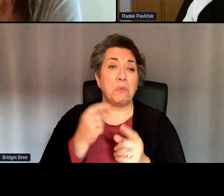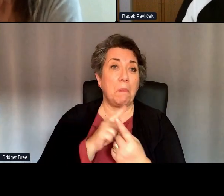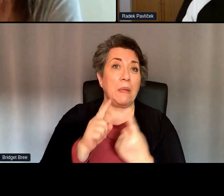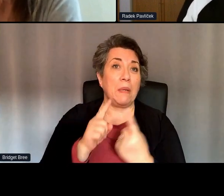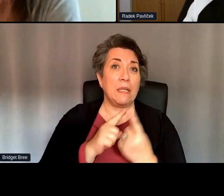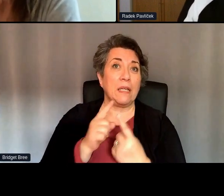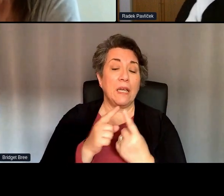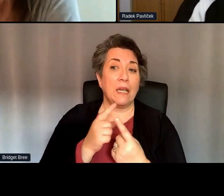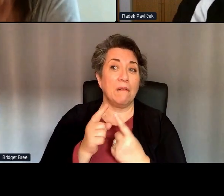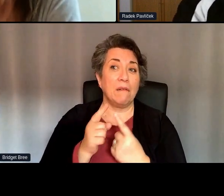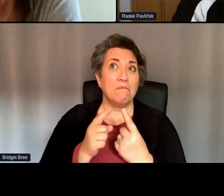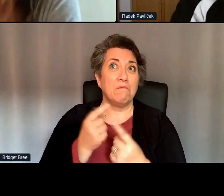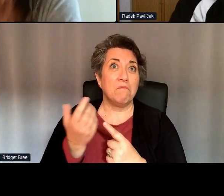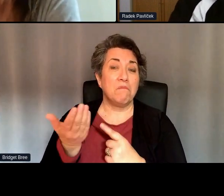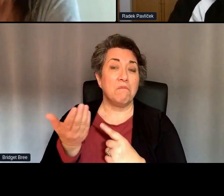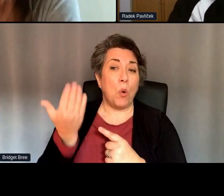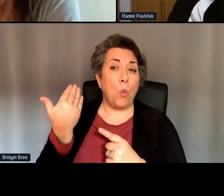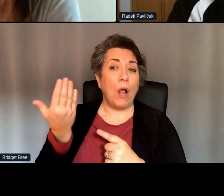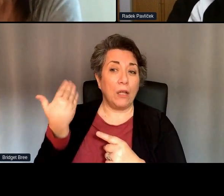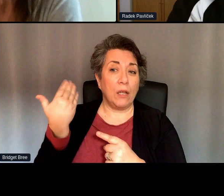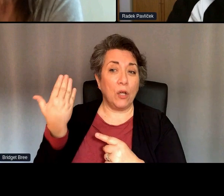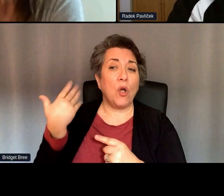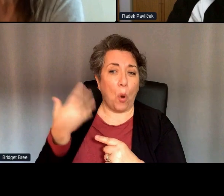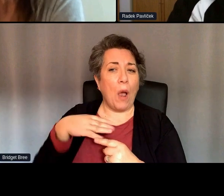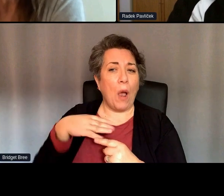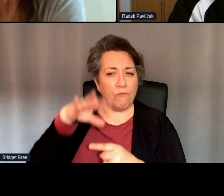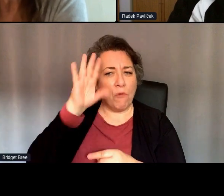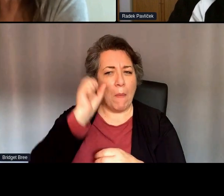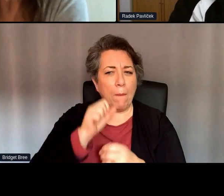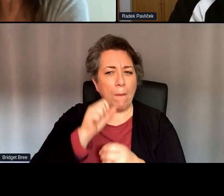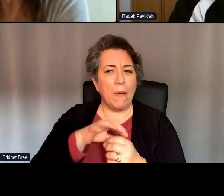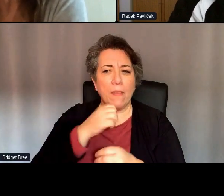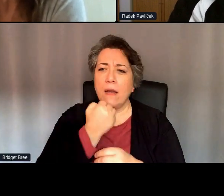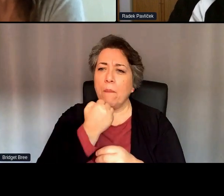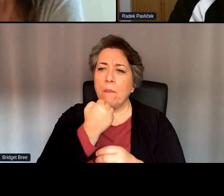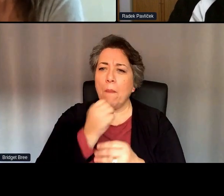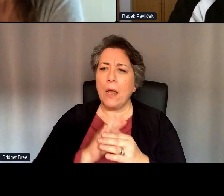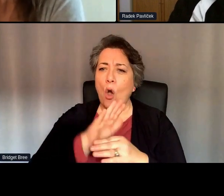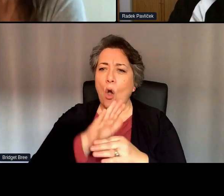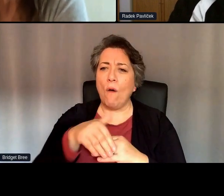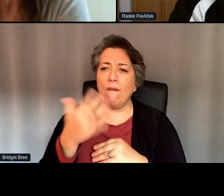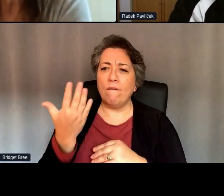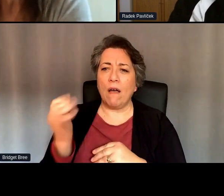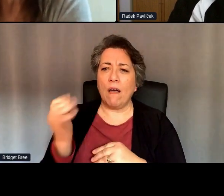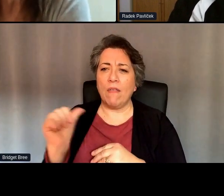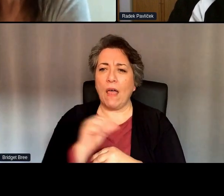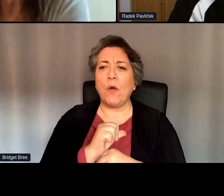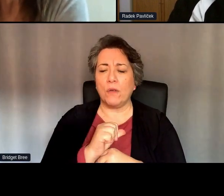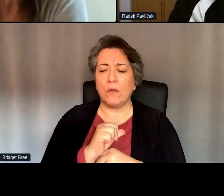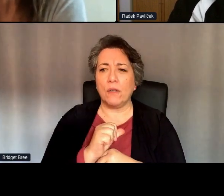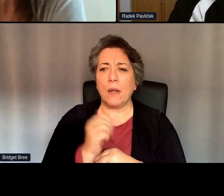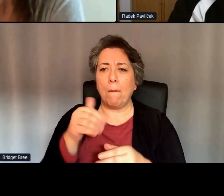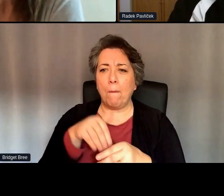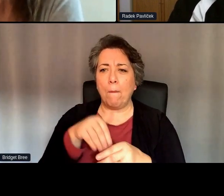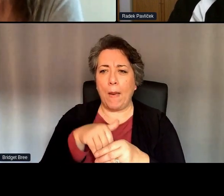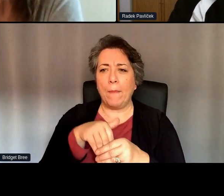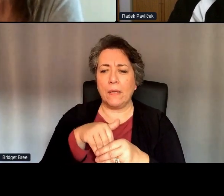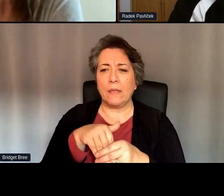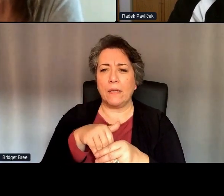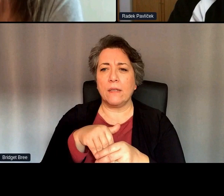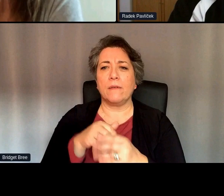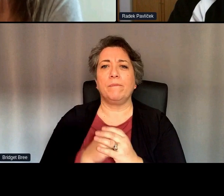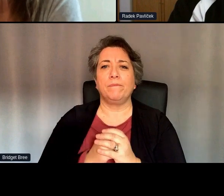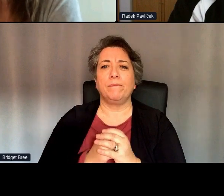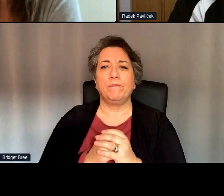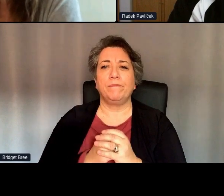ago, the number was over 5,000 members. So that I think is the correct number right